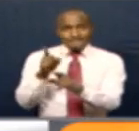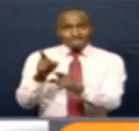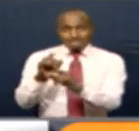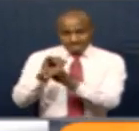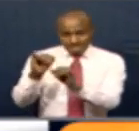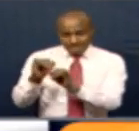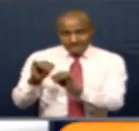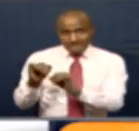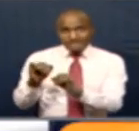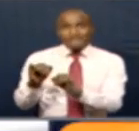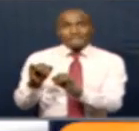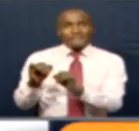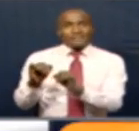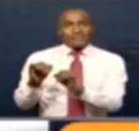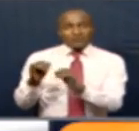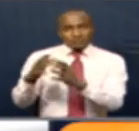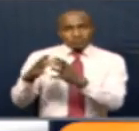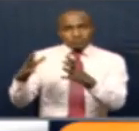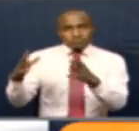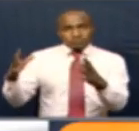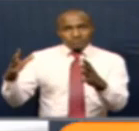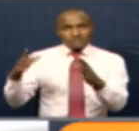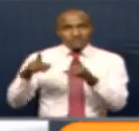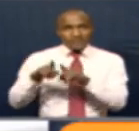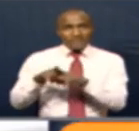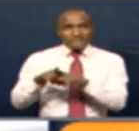are currently in the course of expansion, mm-hmm. and